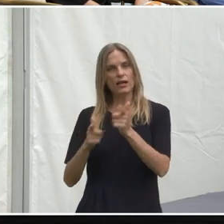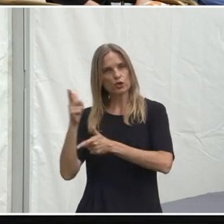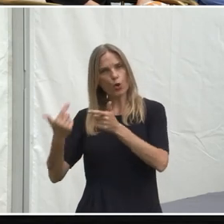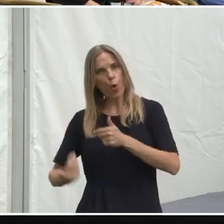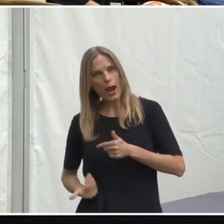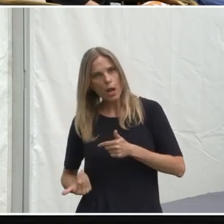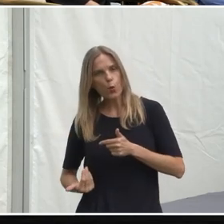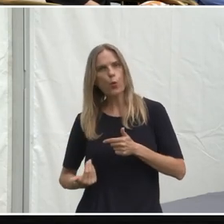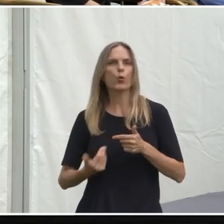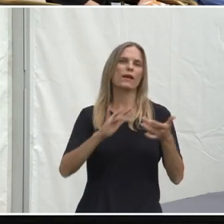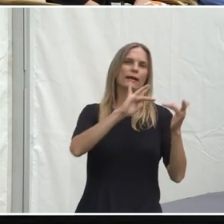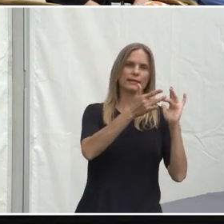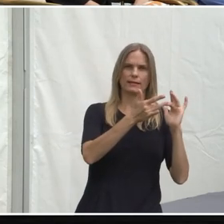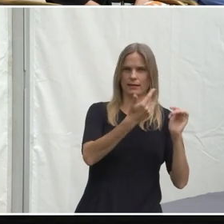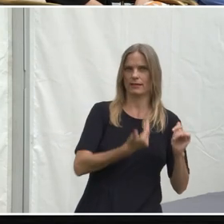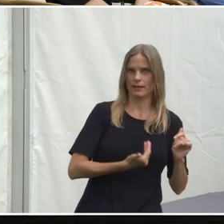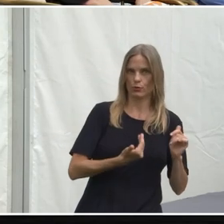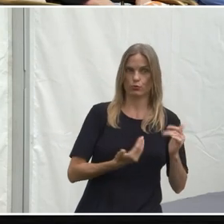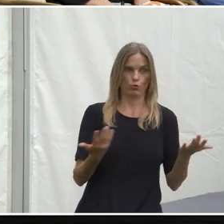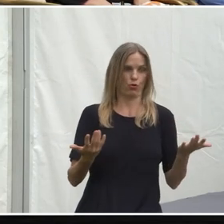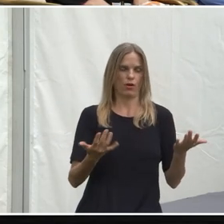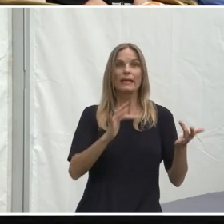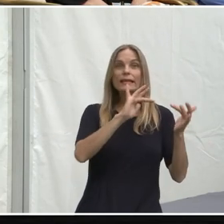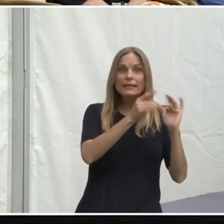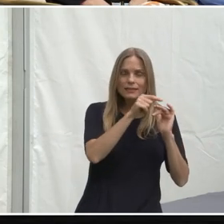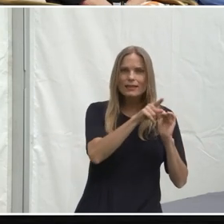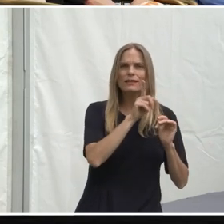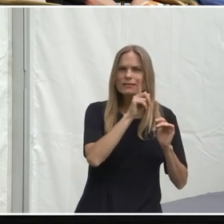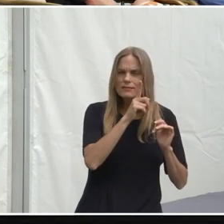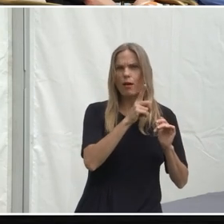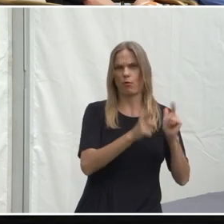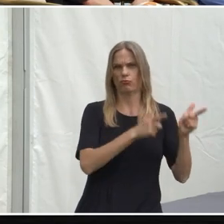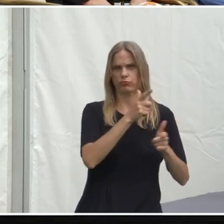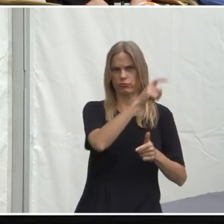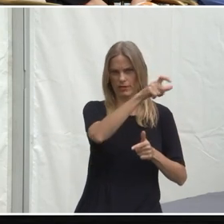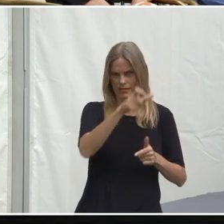actually real people online, unless you're on Twitter. And